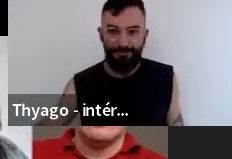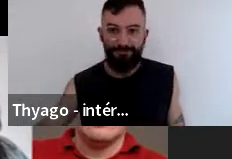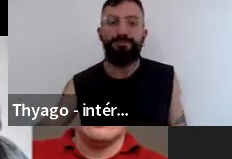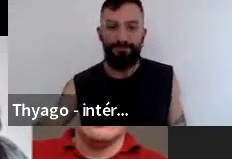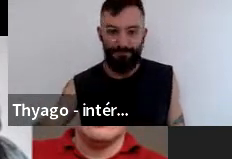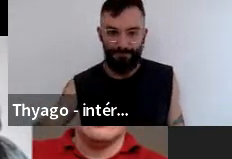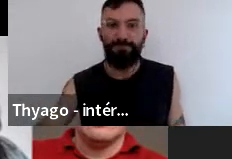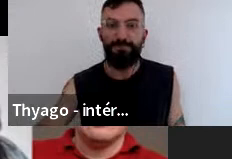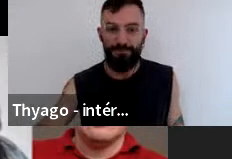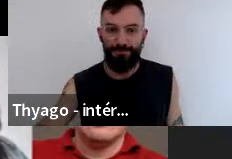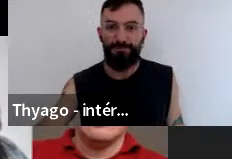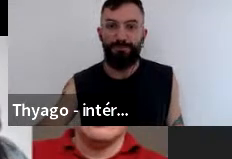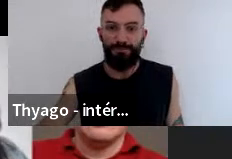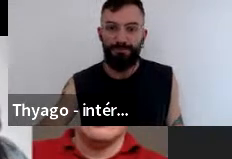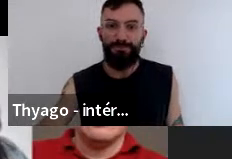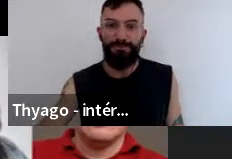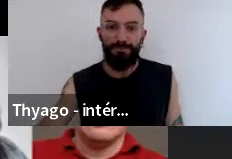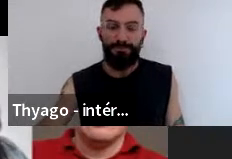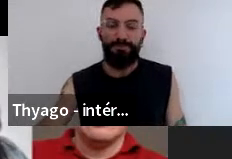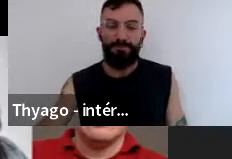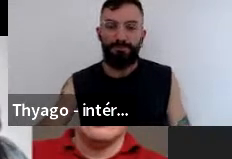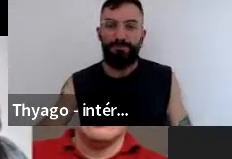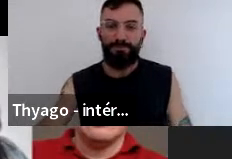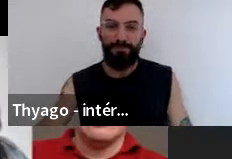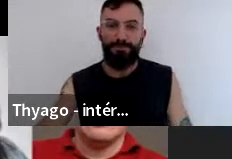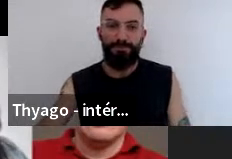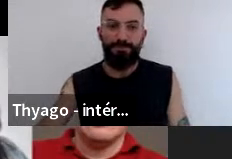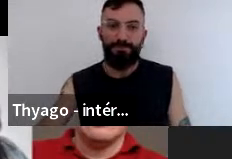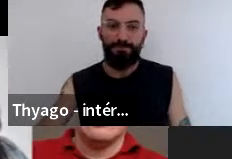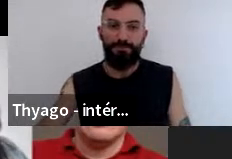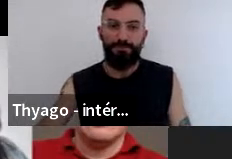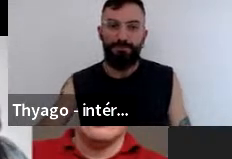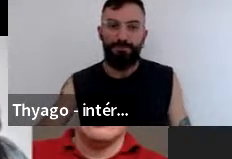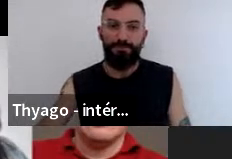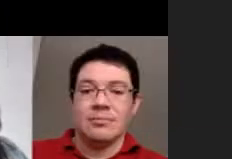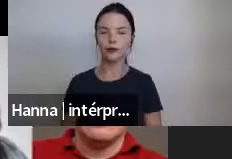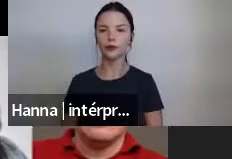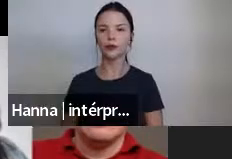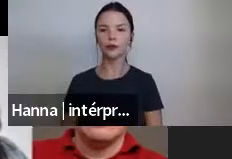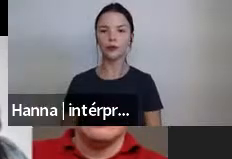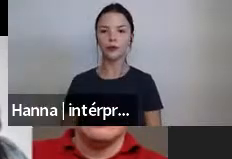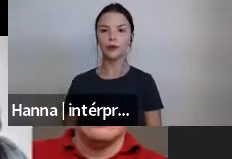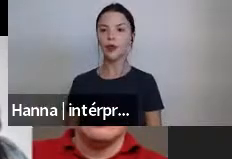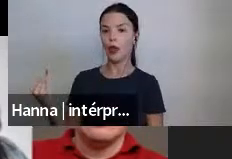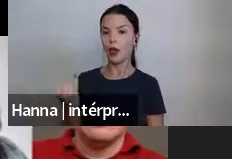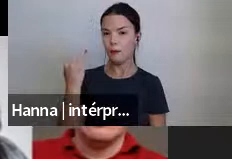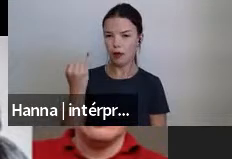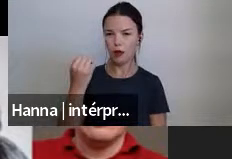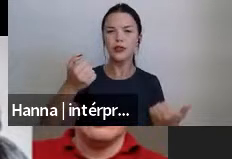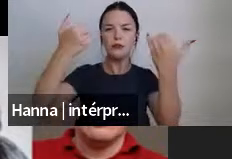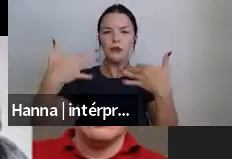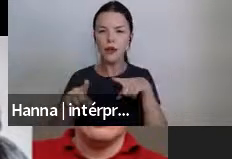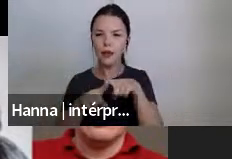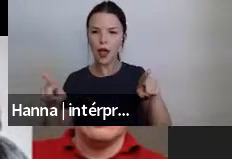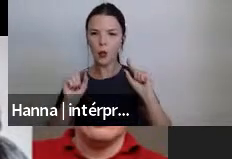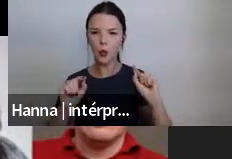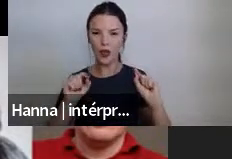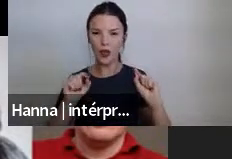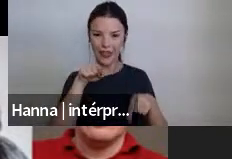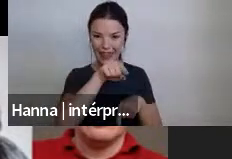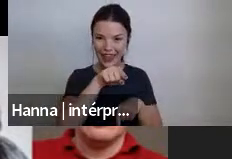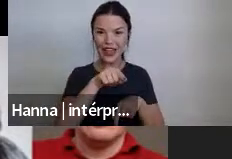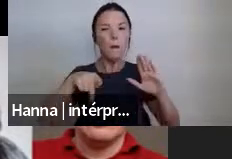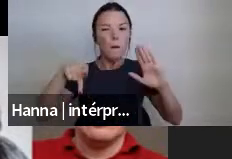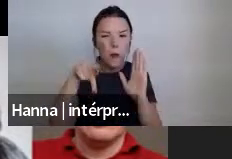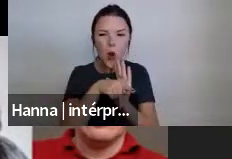It's important to say that these sign formation processes are not exclusive to toponyms. So we do